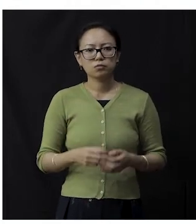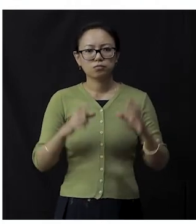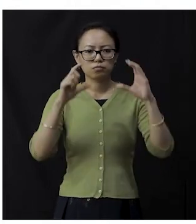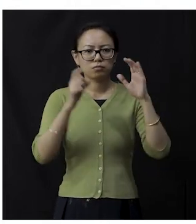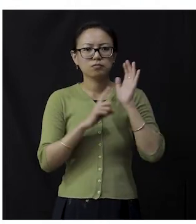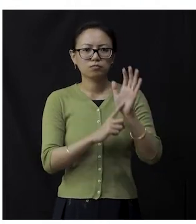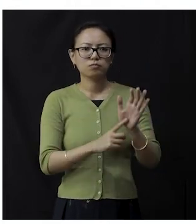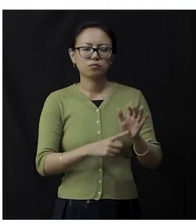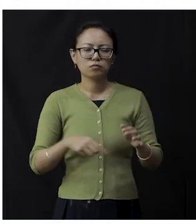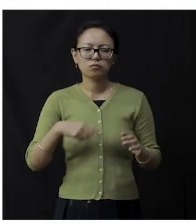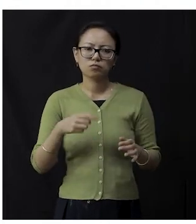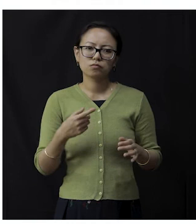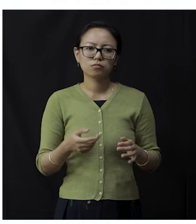to.